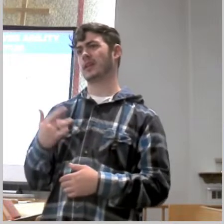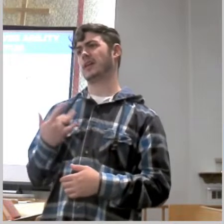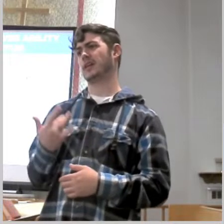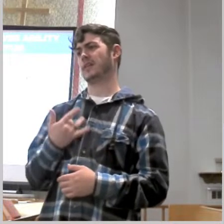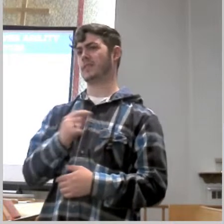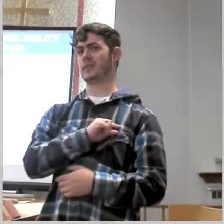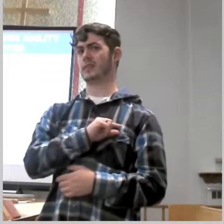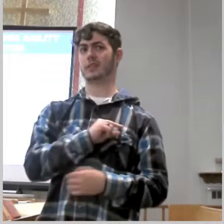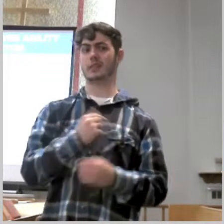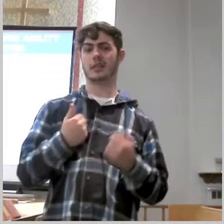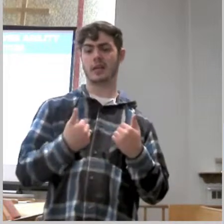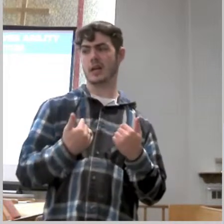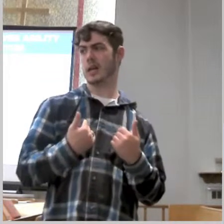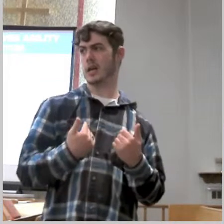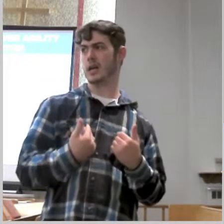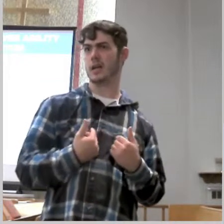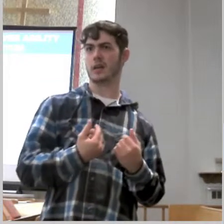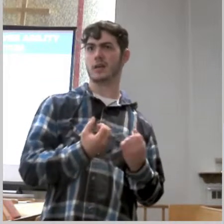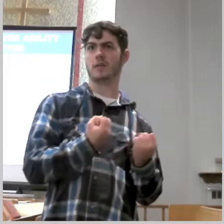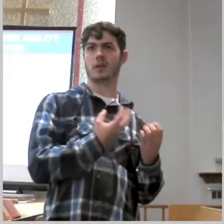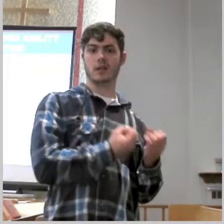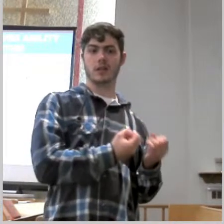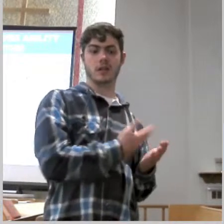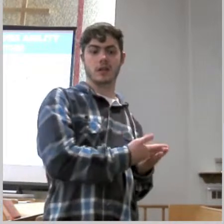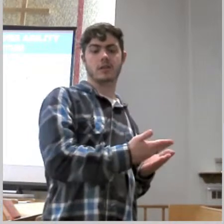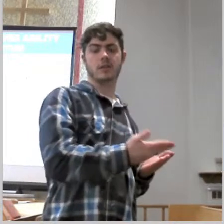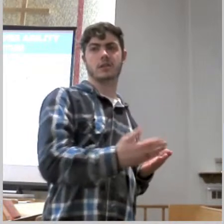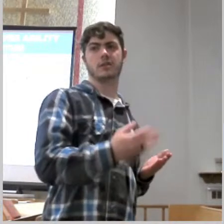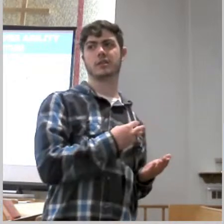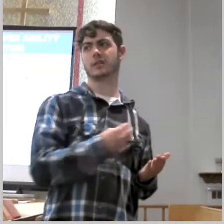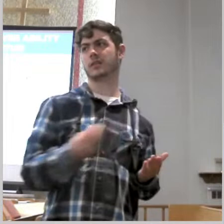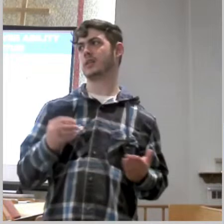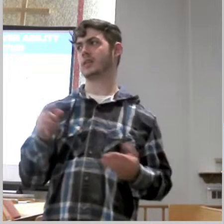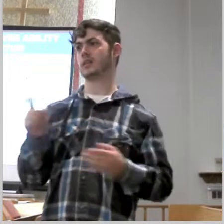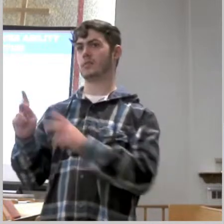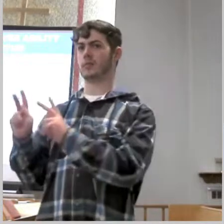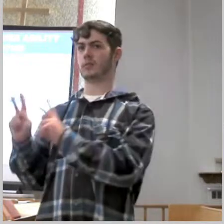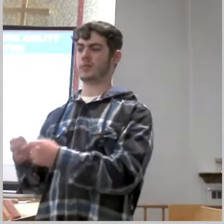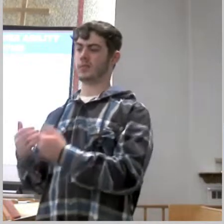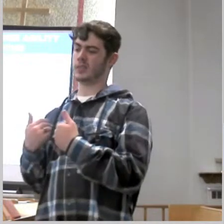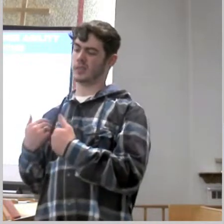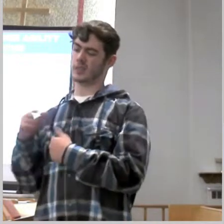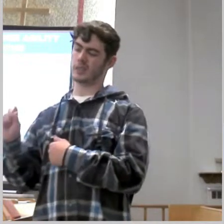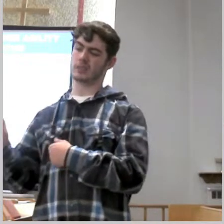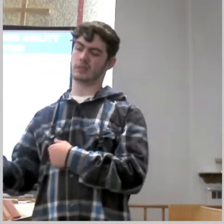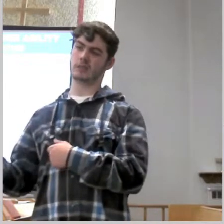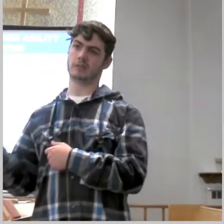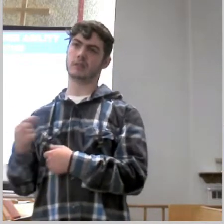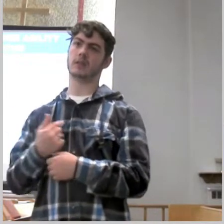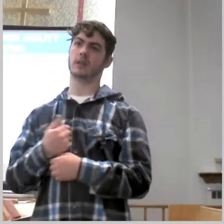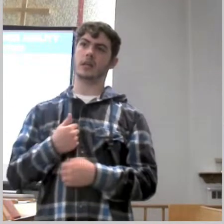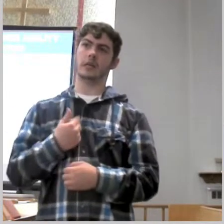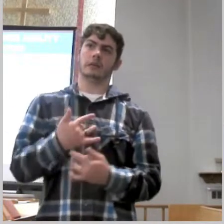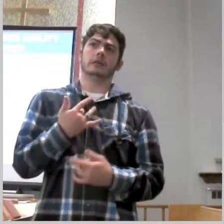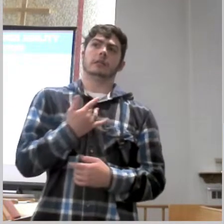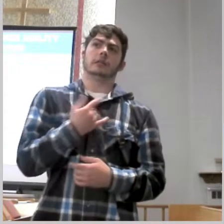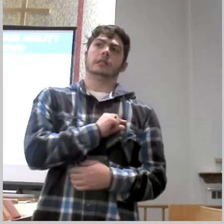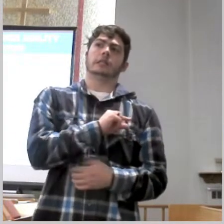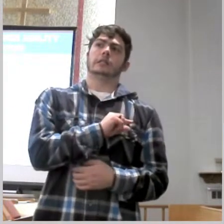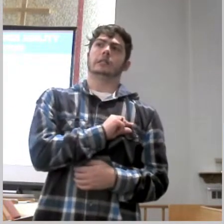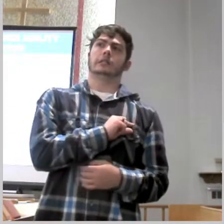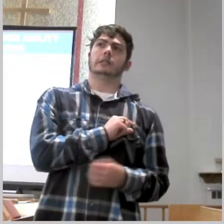five pairs of shoes and a nice bow tie, and this guy in the street is asking me for money. I might feel a little funny, so I'm going to give out of